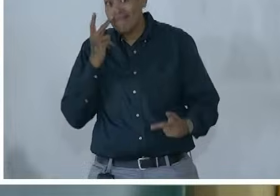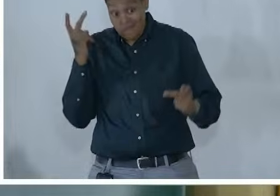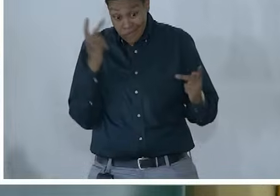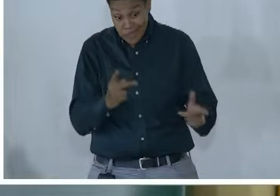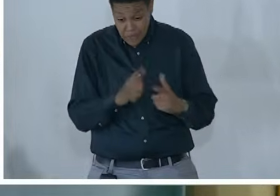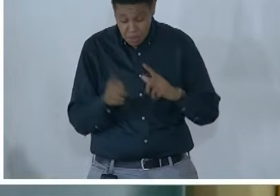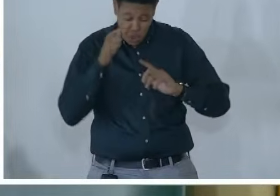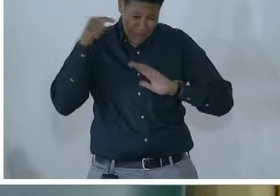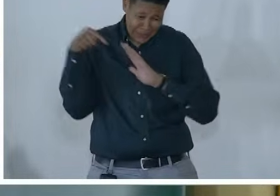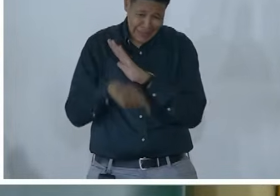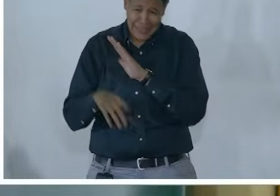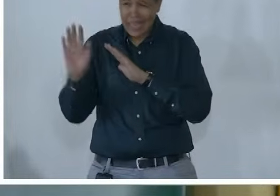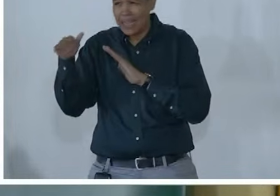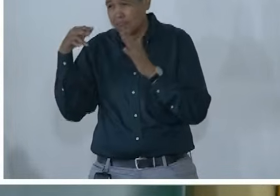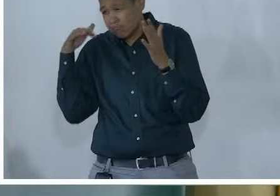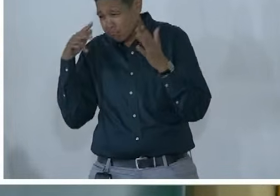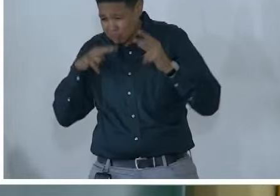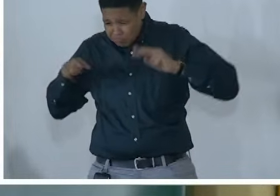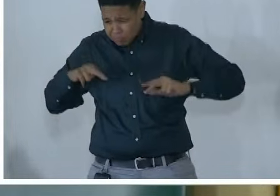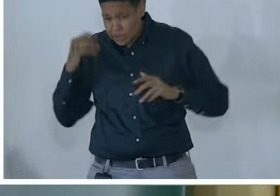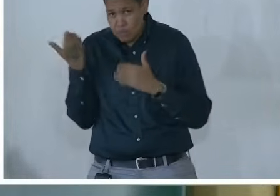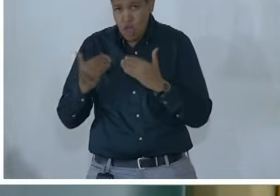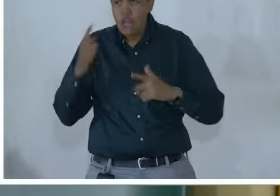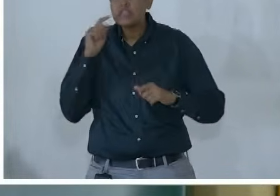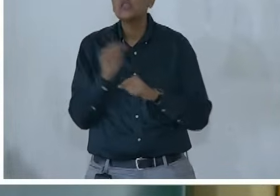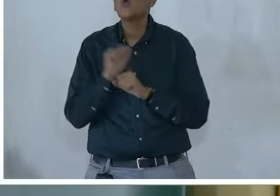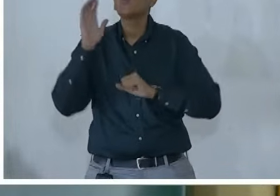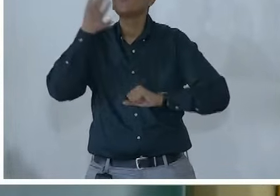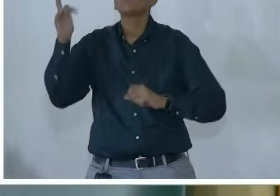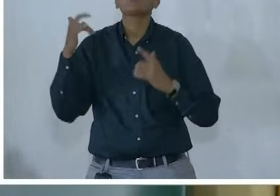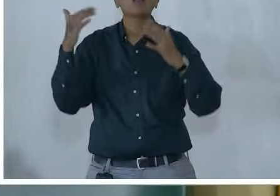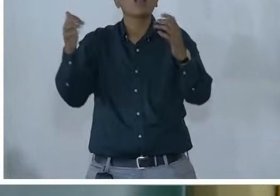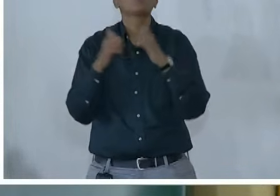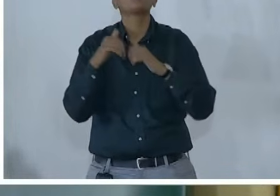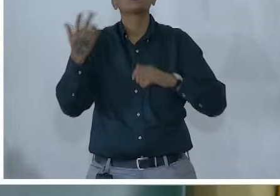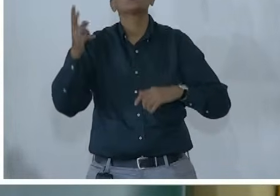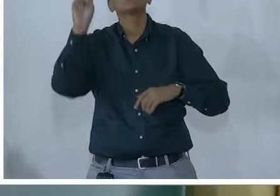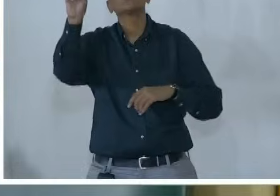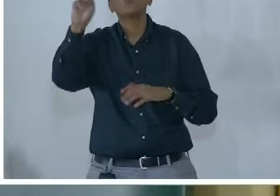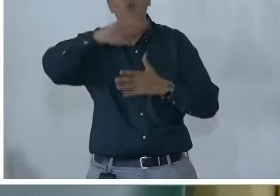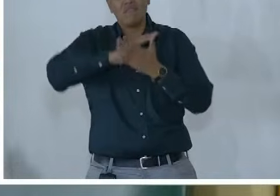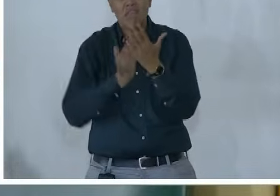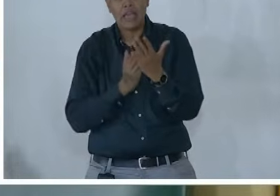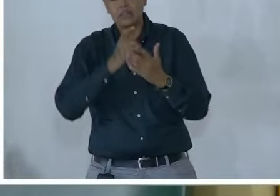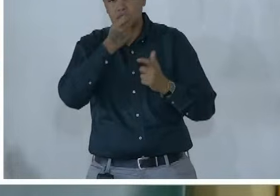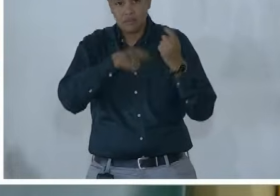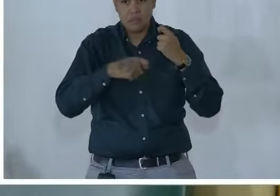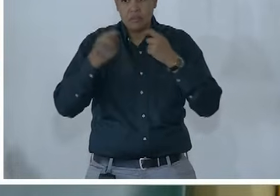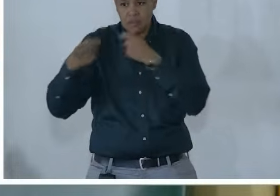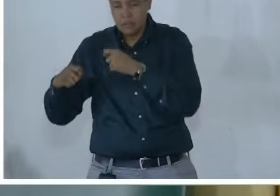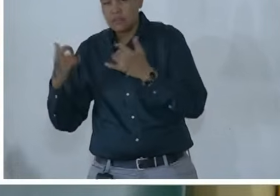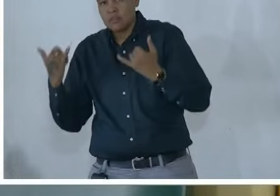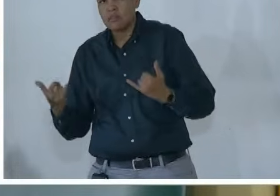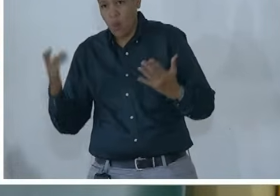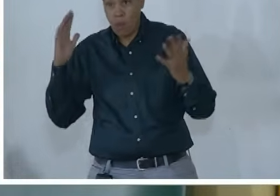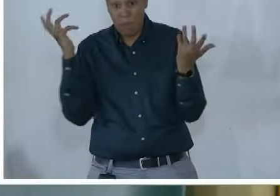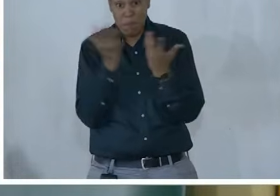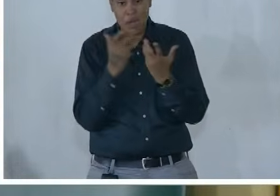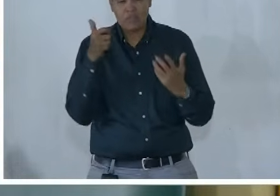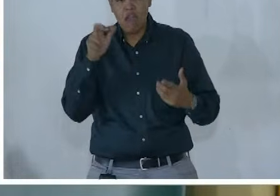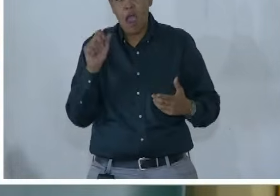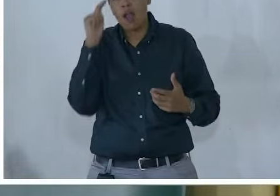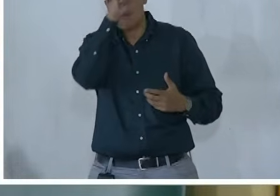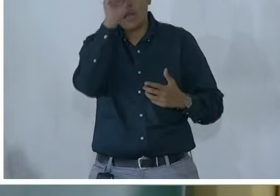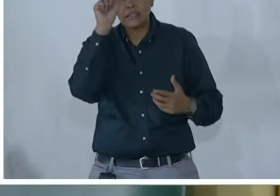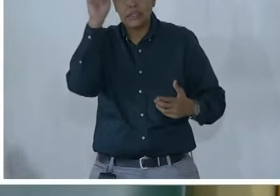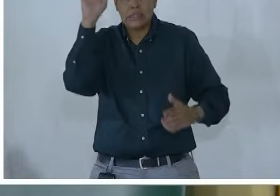its extensive feasibility process, it will proceed with a two-phase modernization program for the Alpart